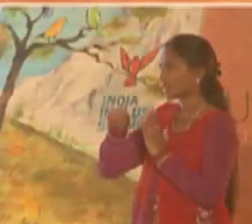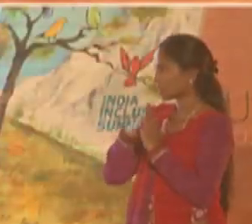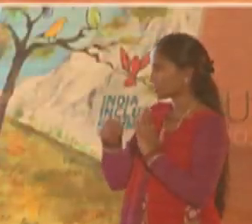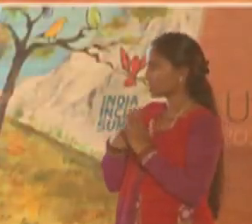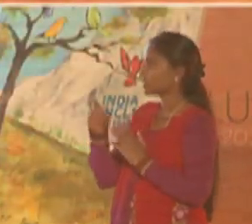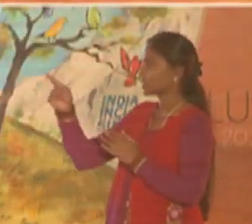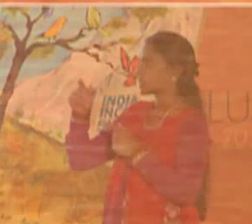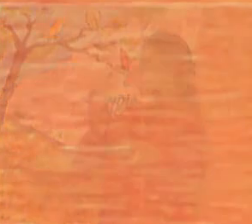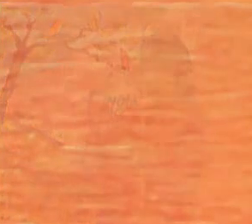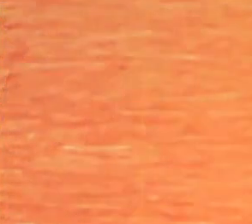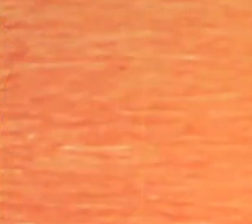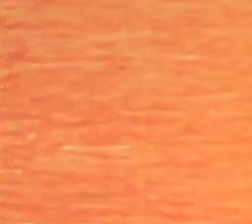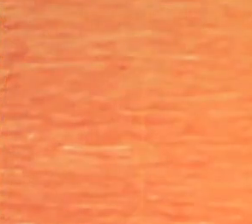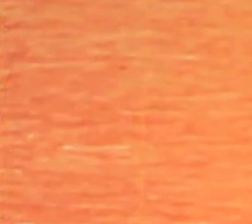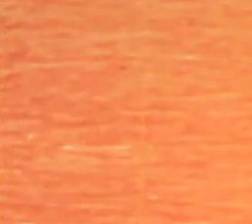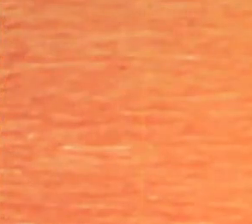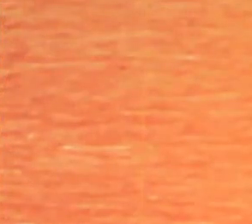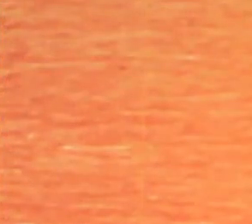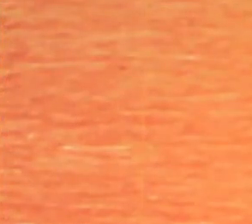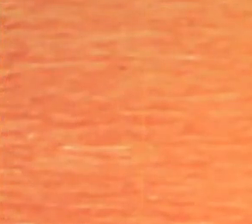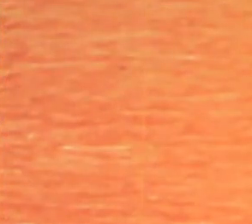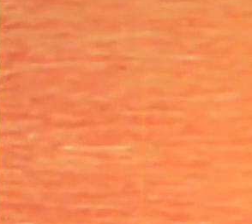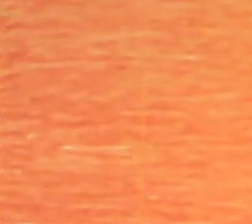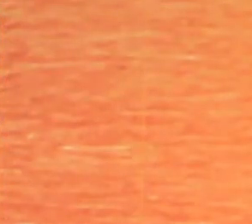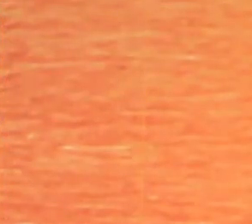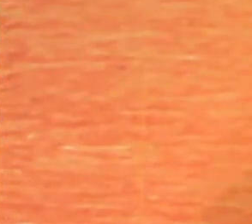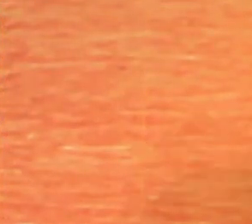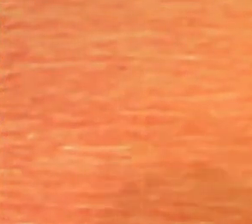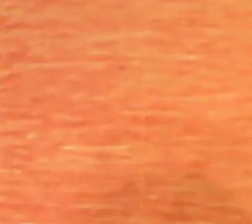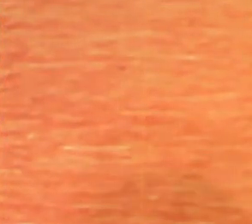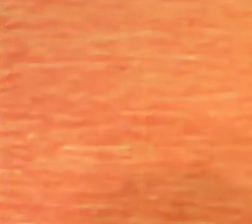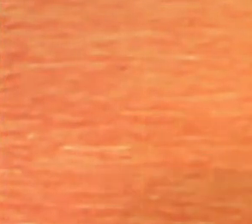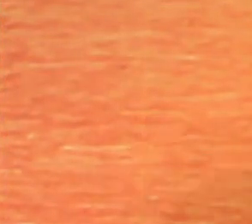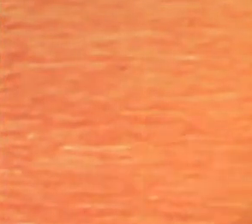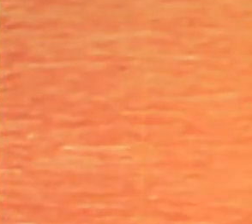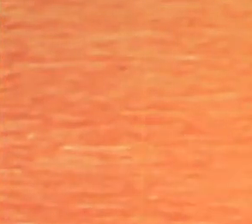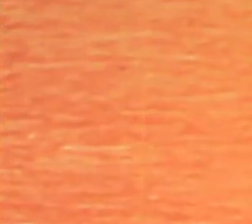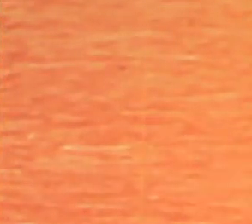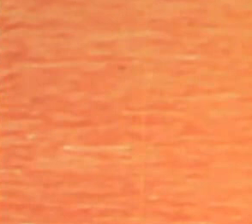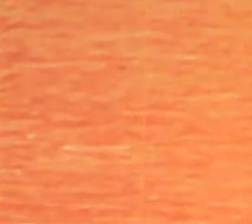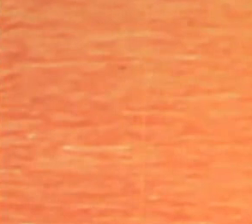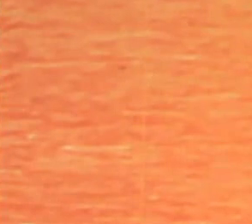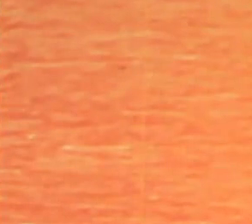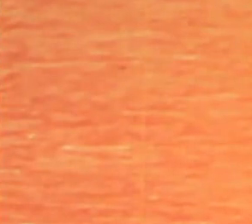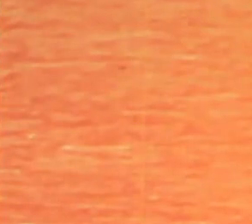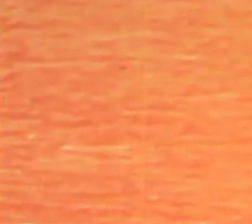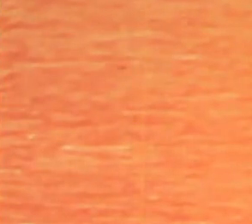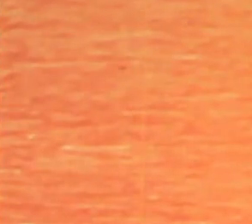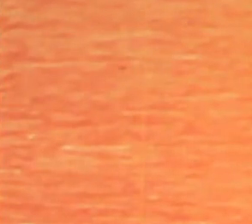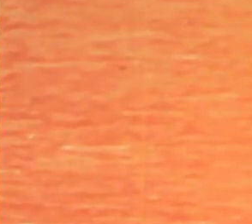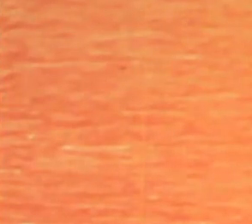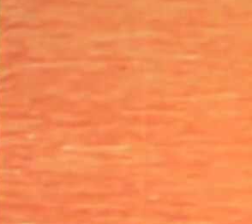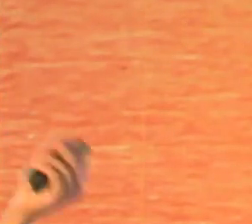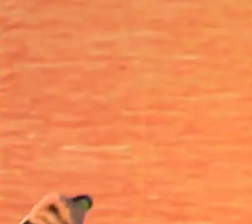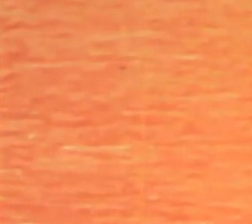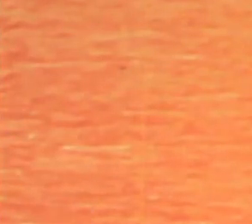been tremendously helpful, putting us in touch with a lot of people. But the images of stereotypes that people have about